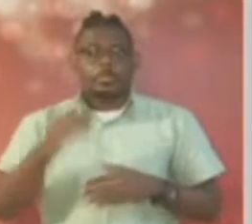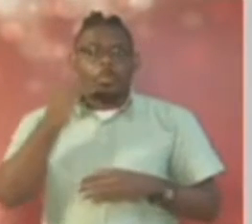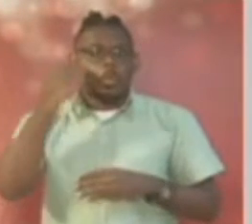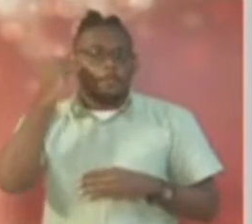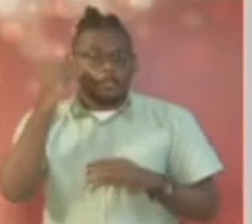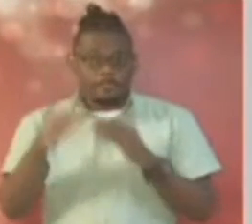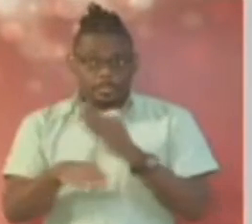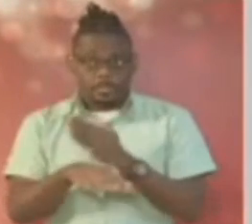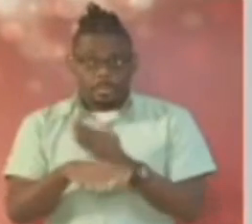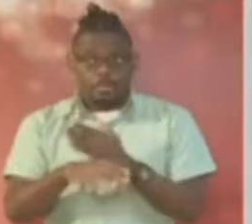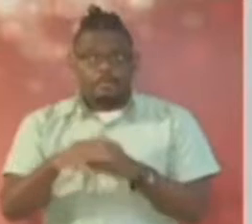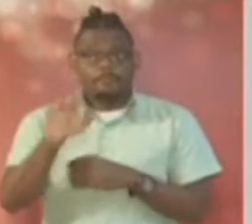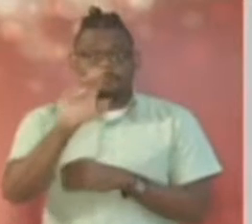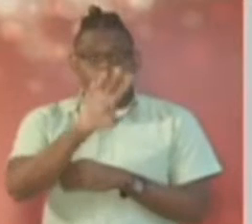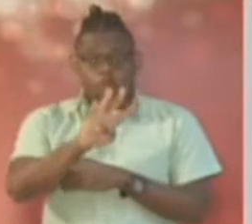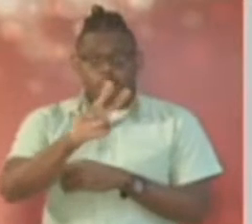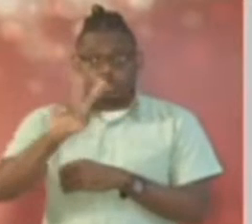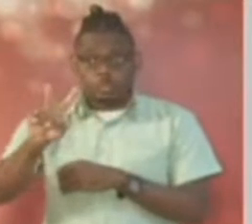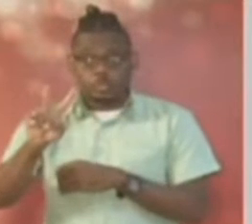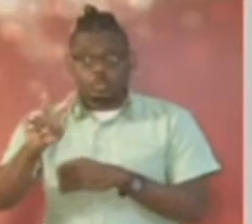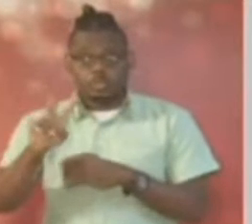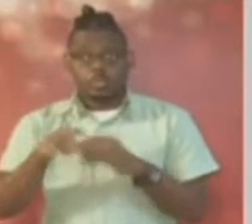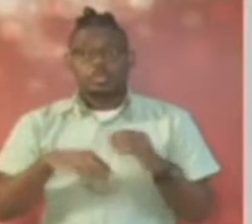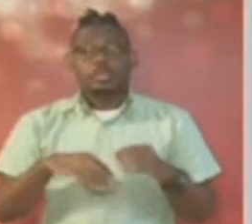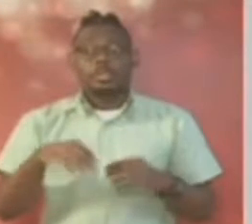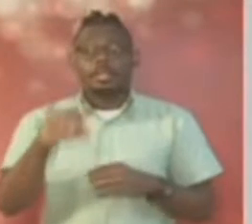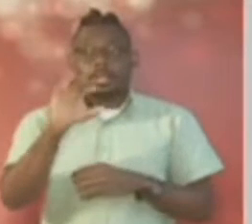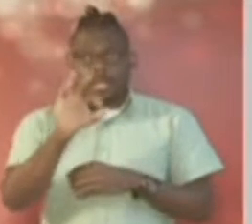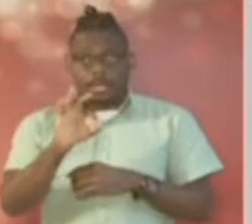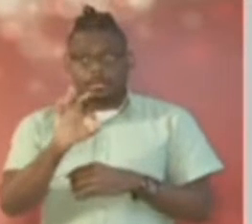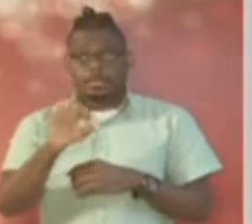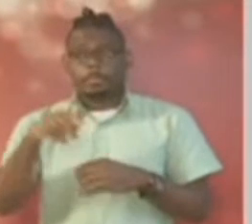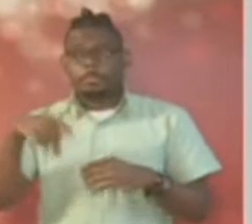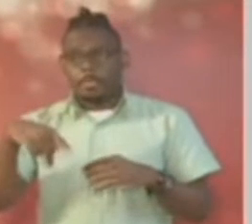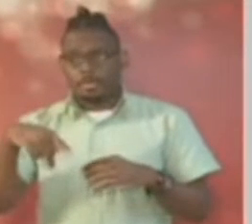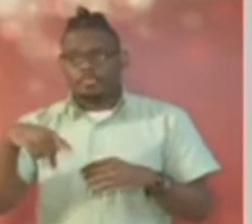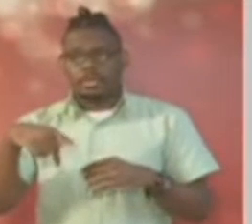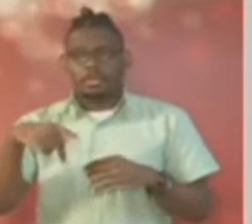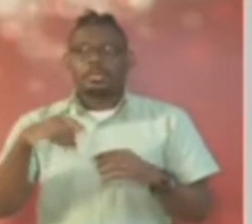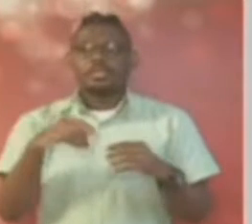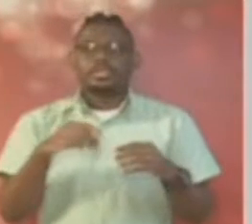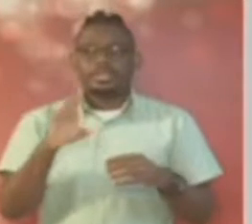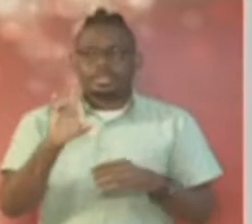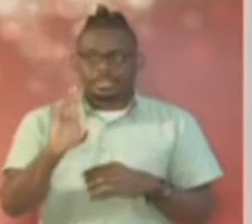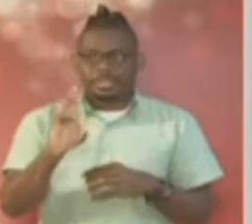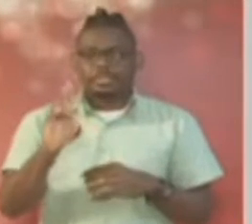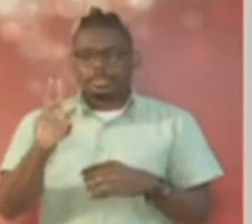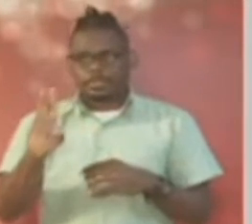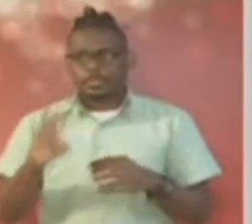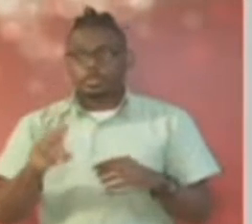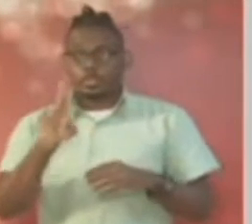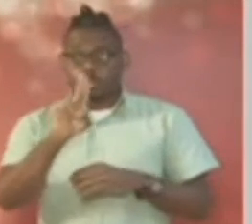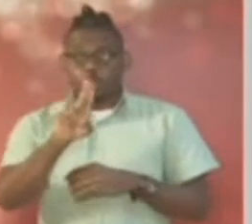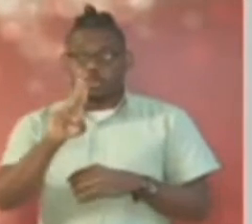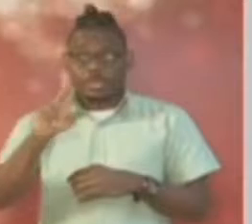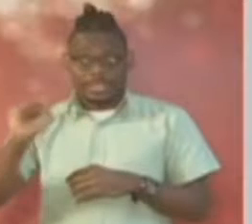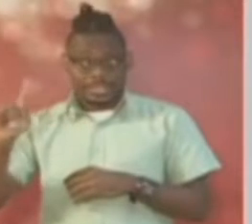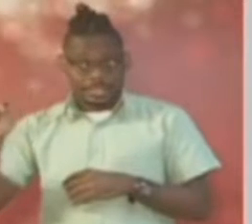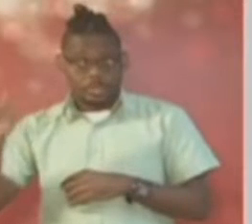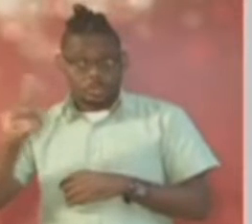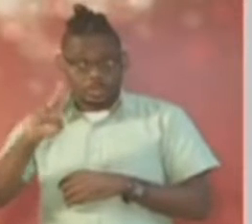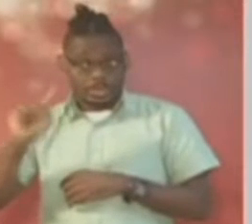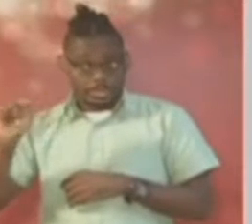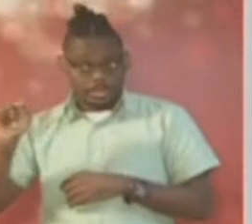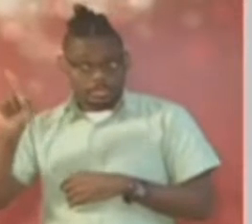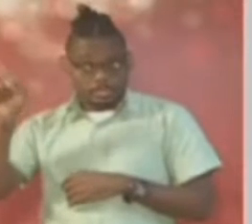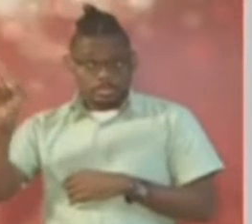Regent Star 9, Paria Suite 68, UTT Valsine Campus 16, UE Freedom Hall